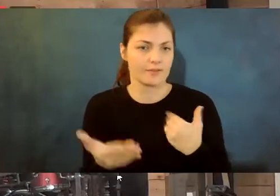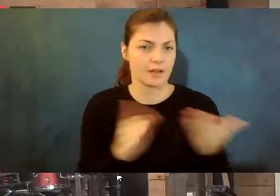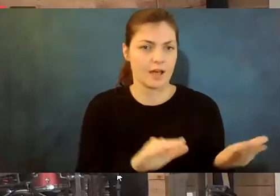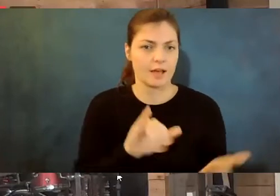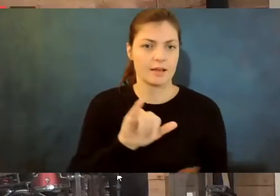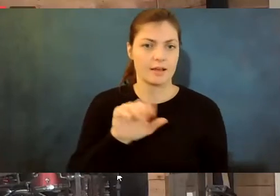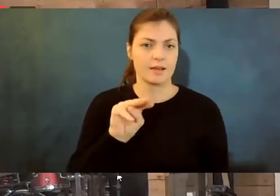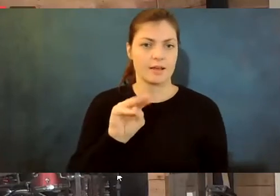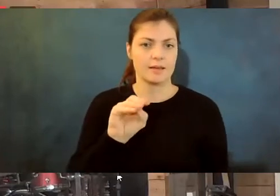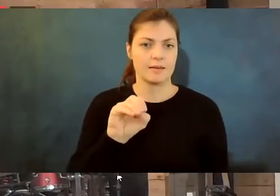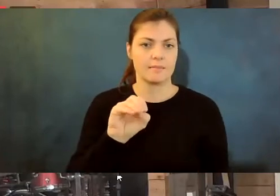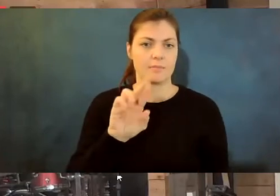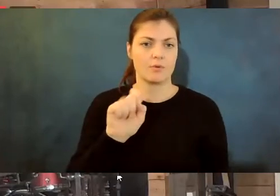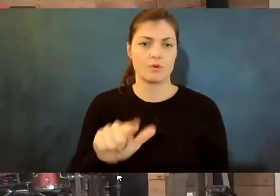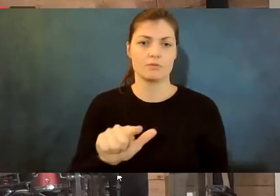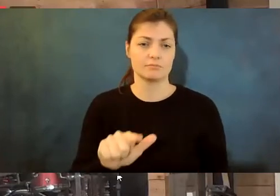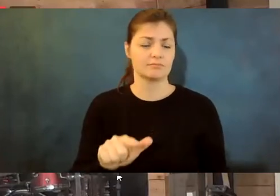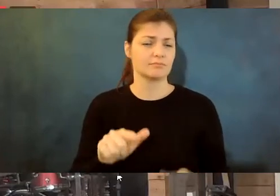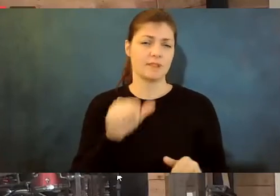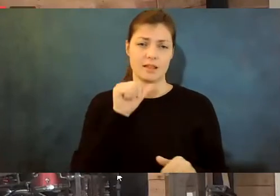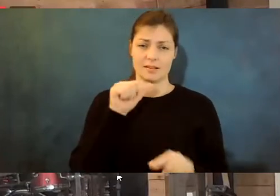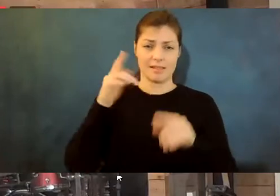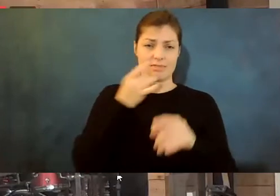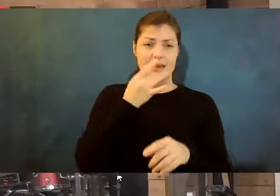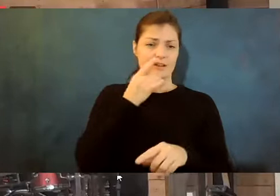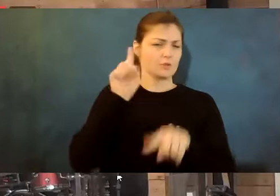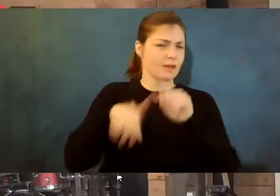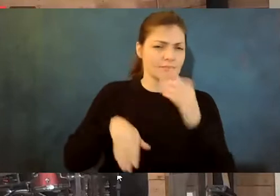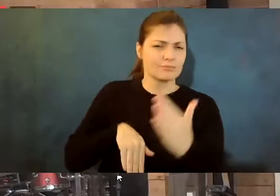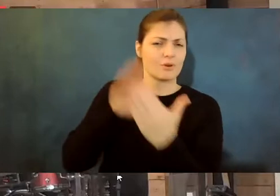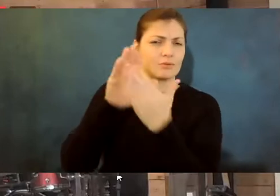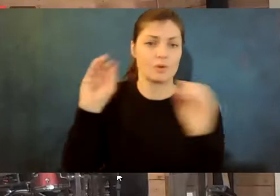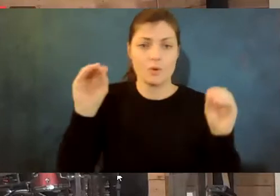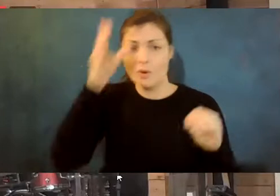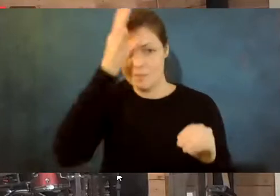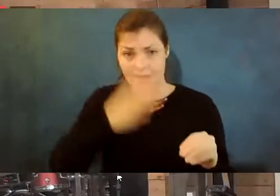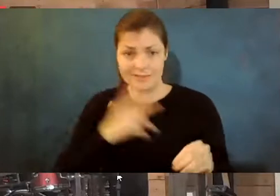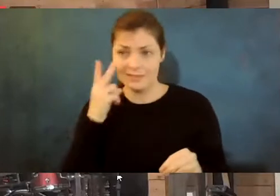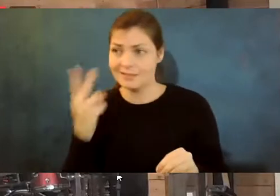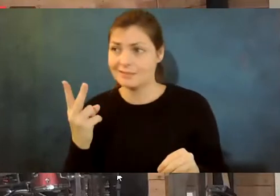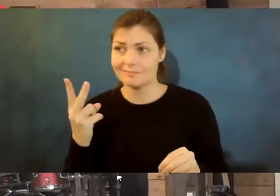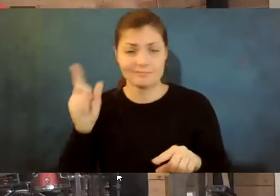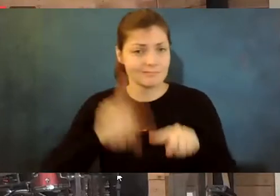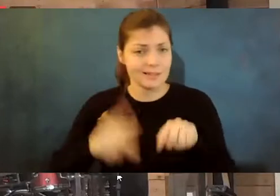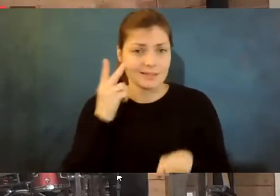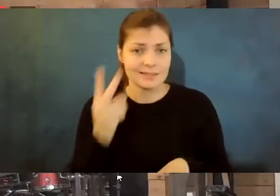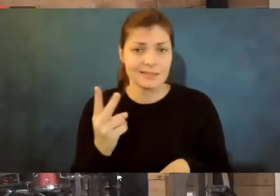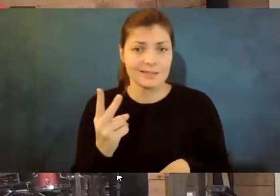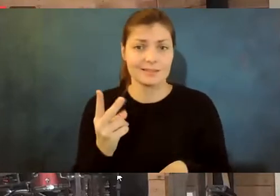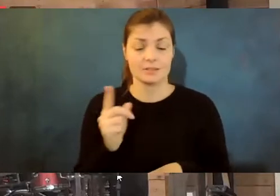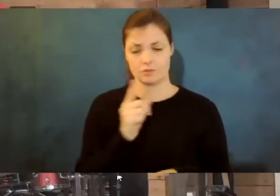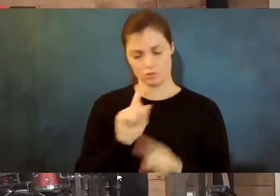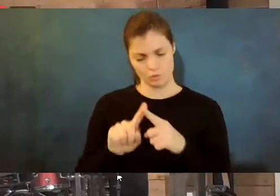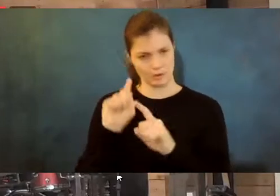dwelling in unapproachable light, whom no man has seen or can see, to whom be honor